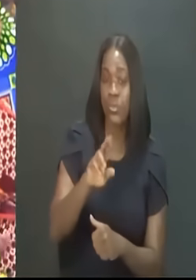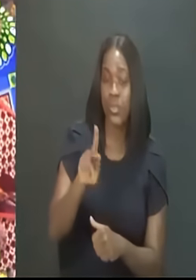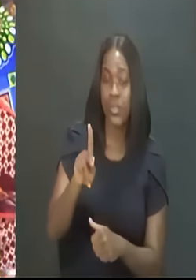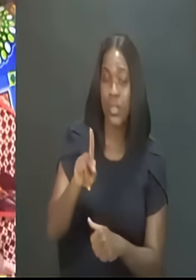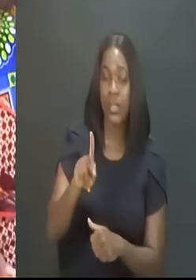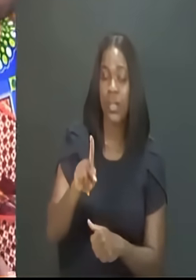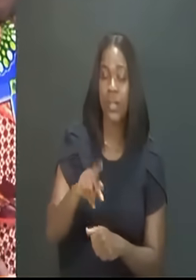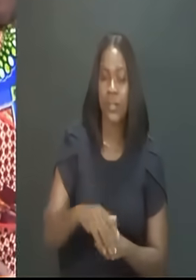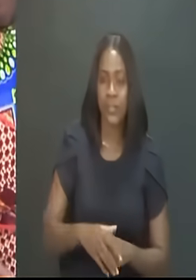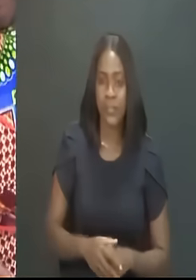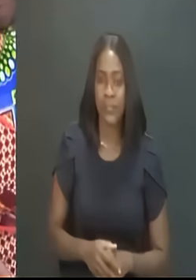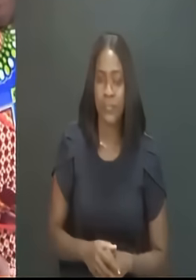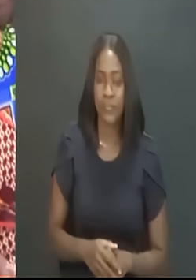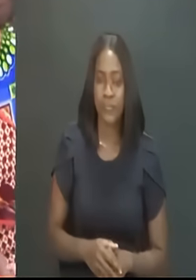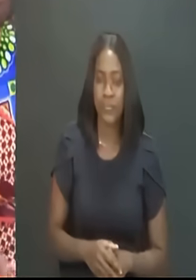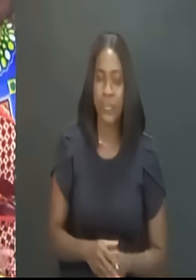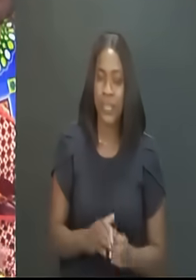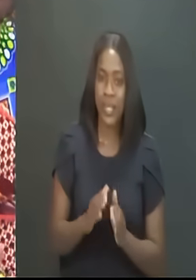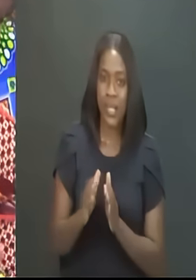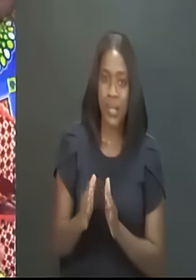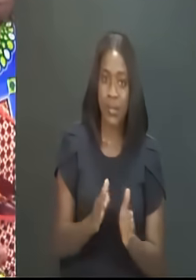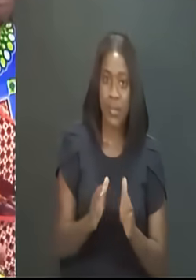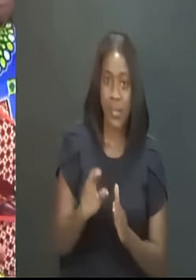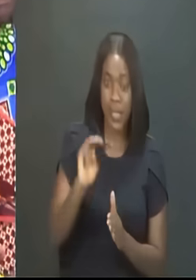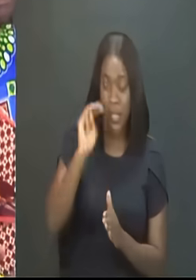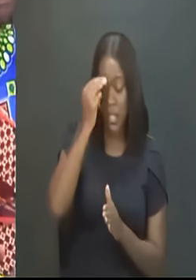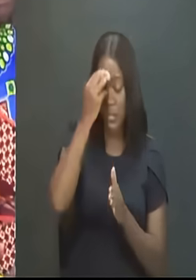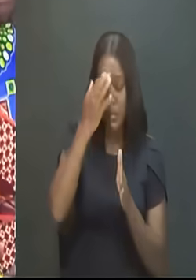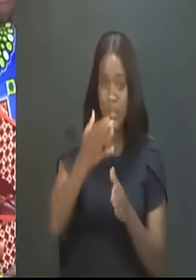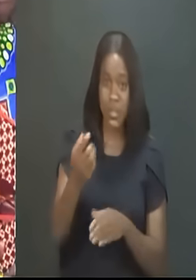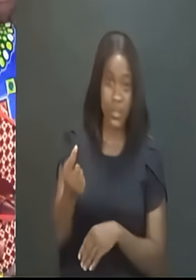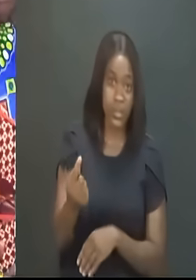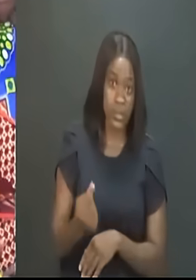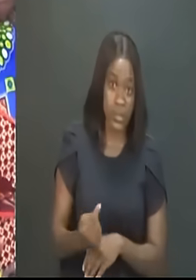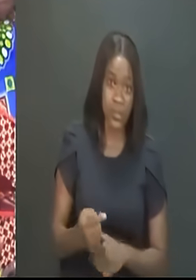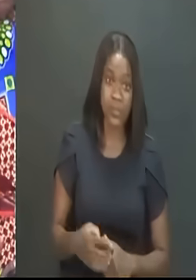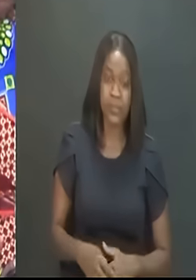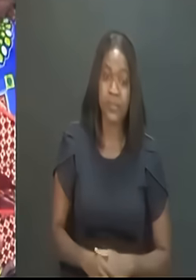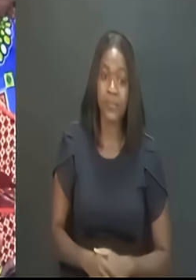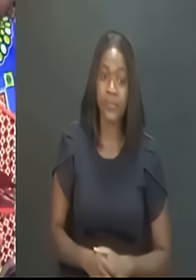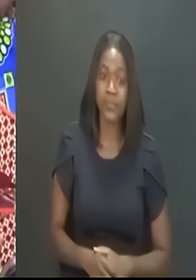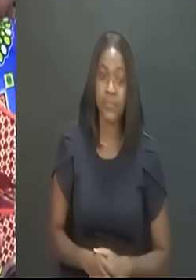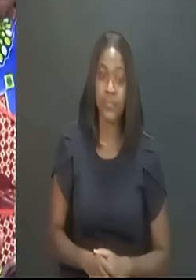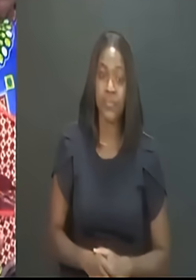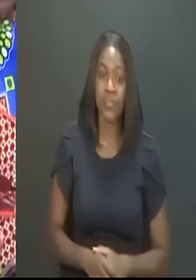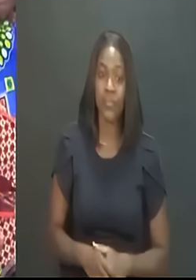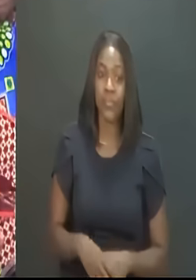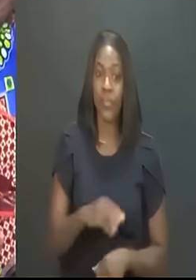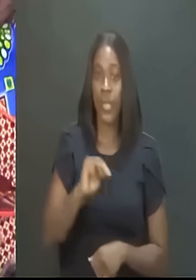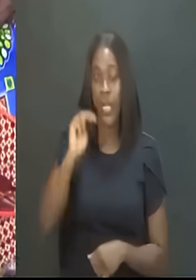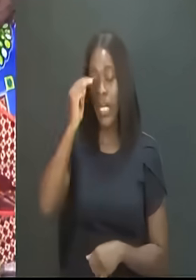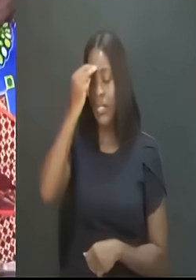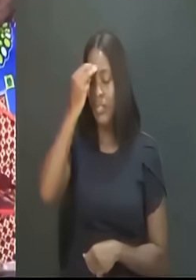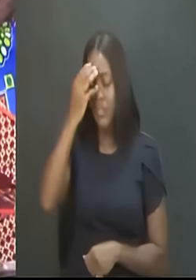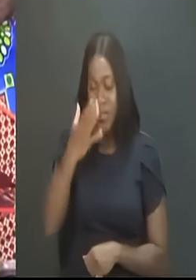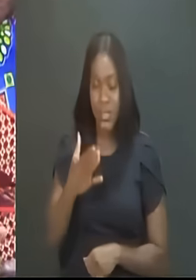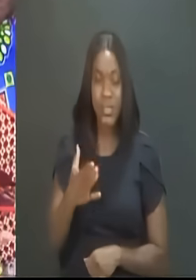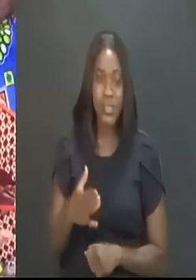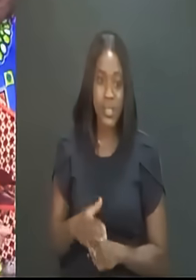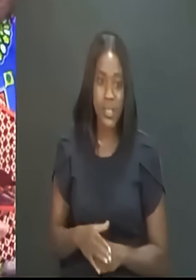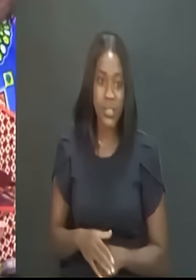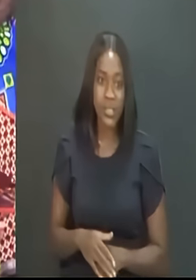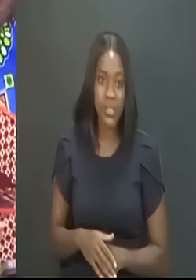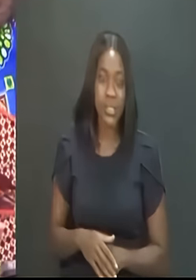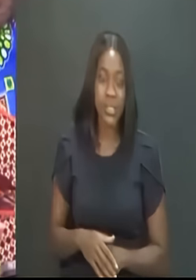to program the ministers to come. And to our dear ministers, they should prioritize